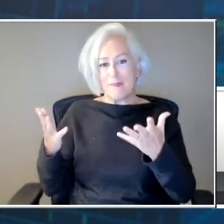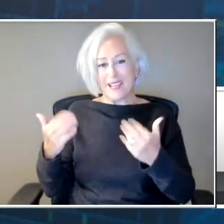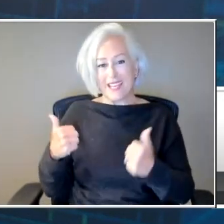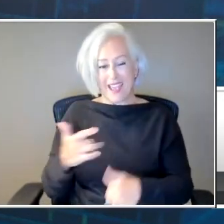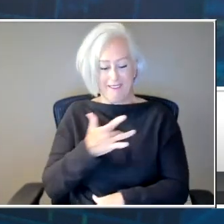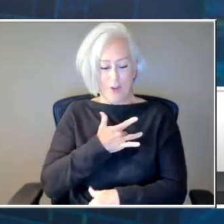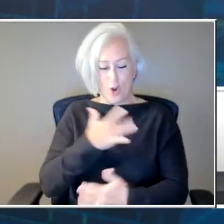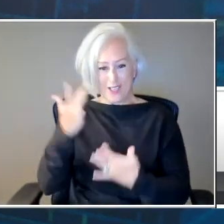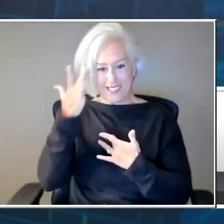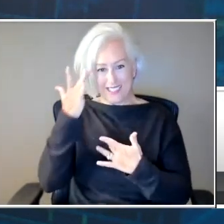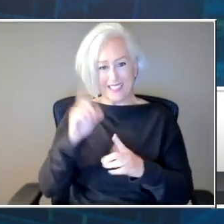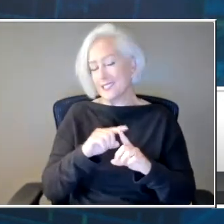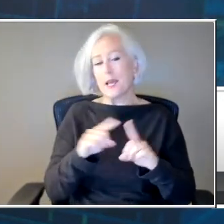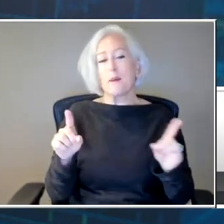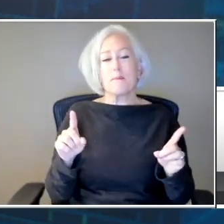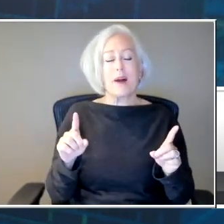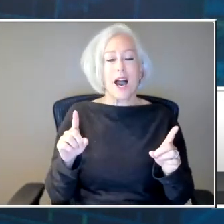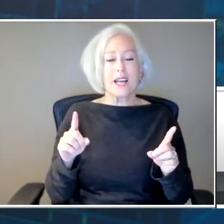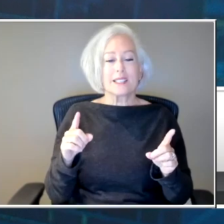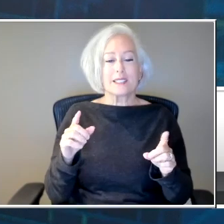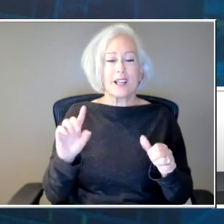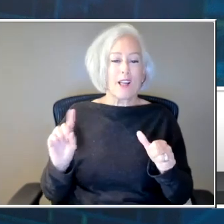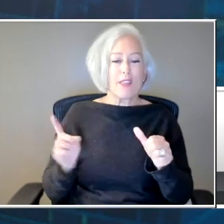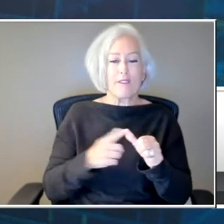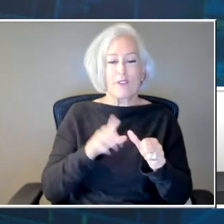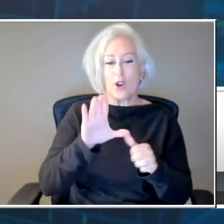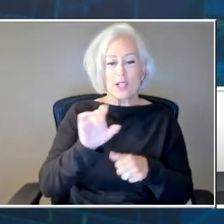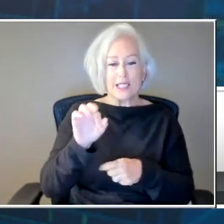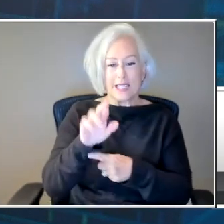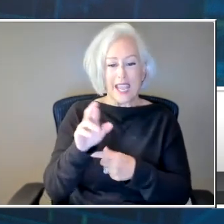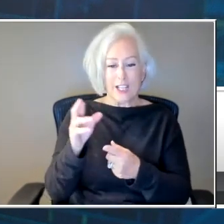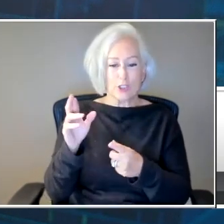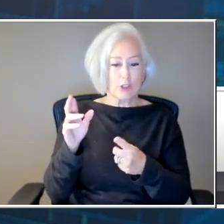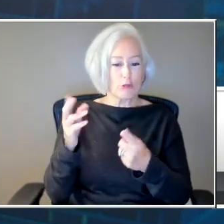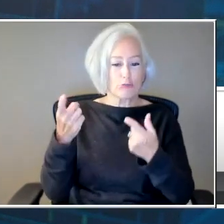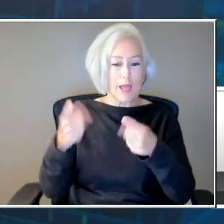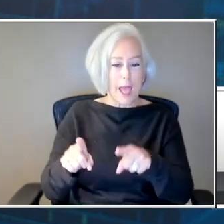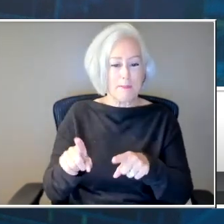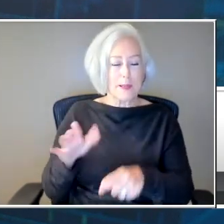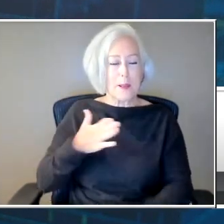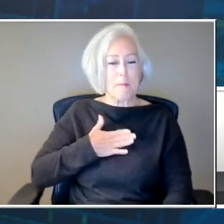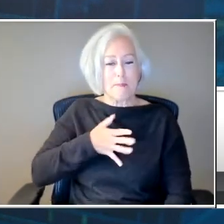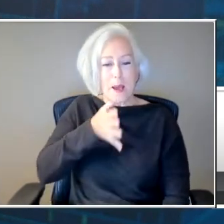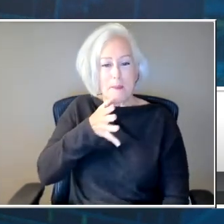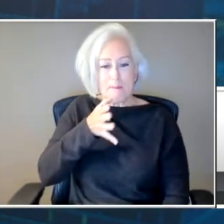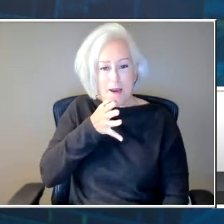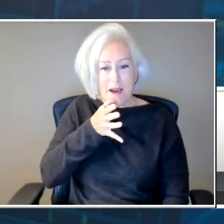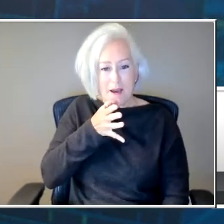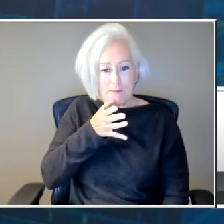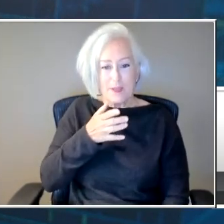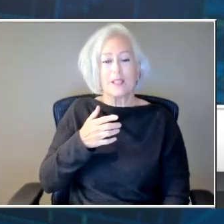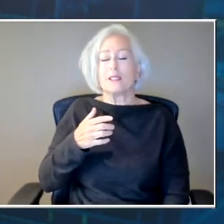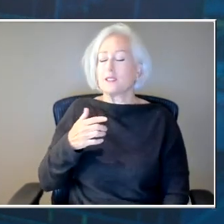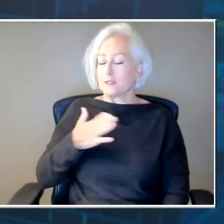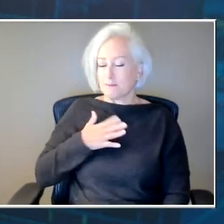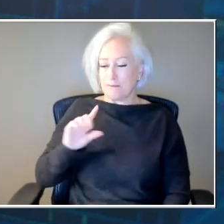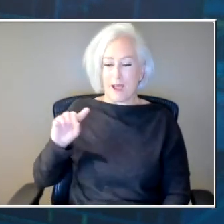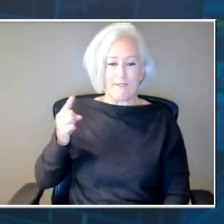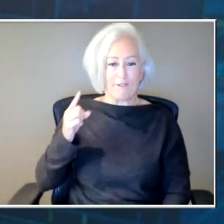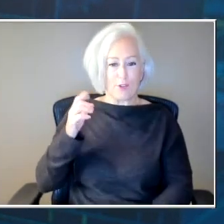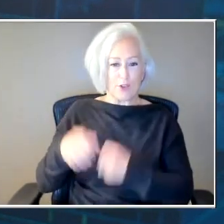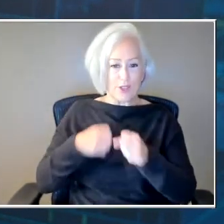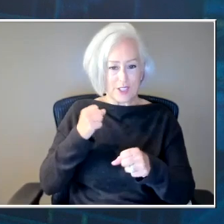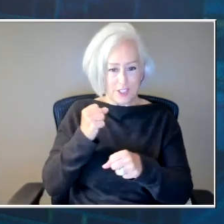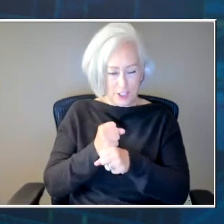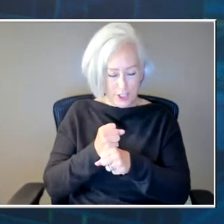But the first cancer that occurred was my mother. When I was in my first year of medical school, she developed ovarian